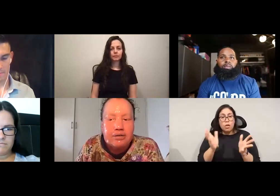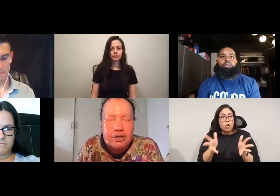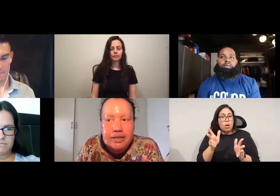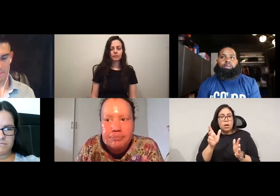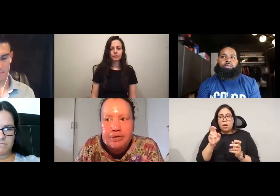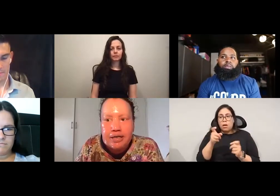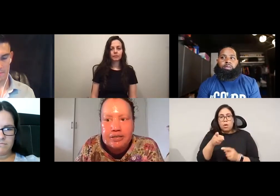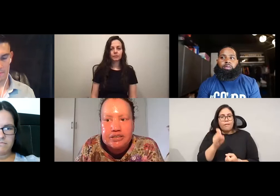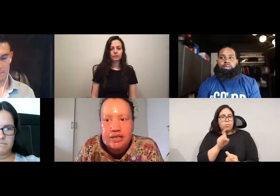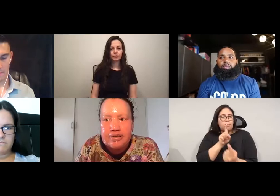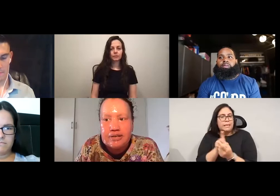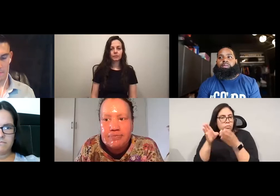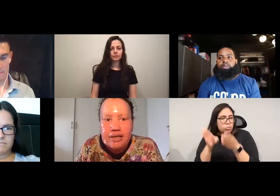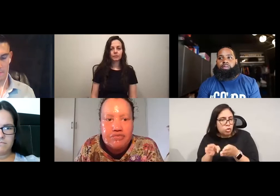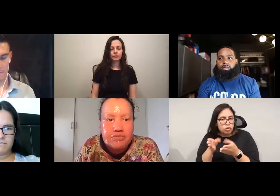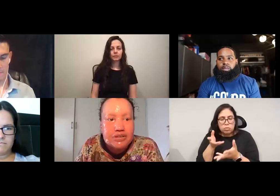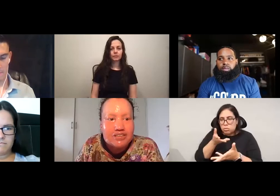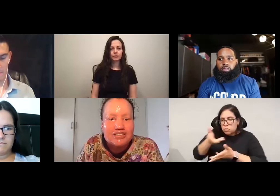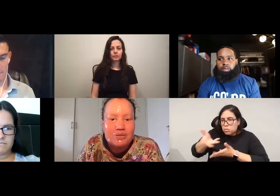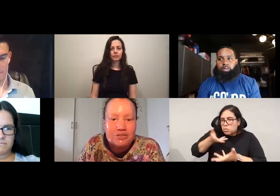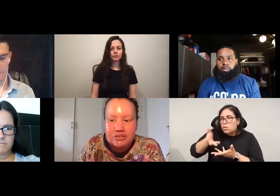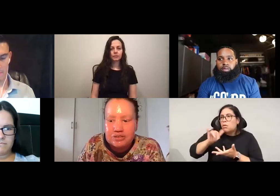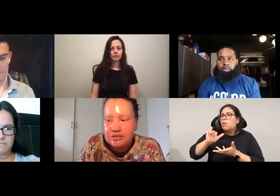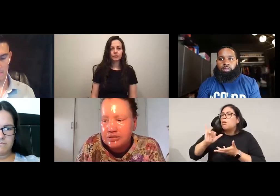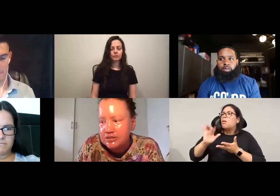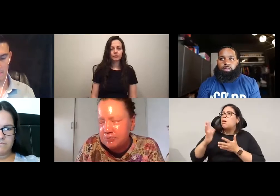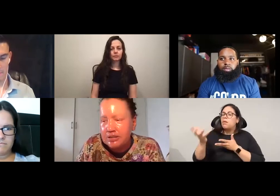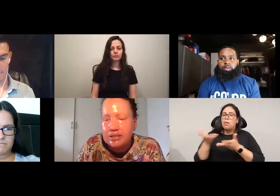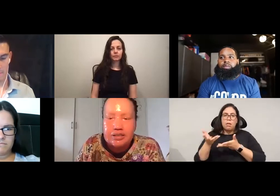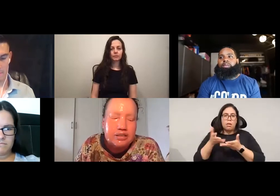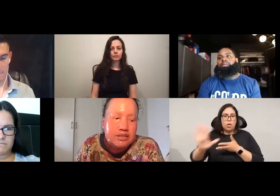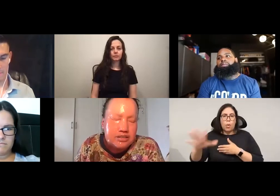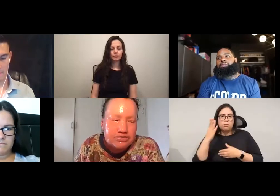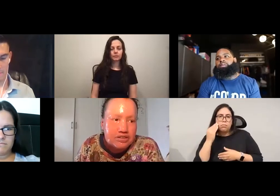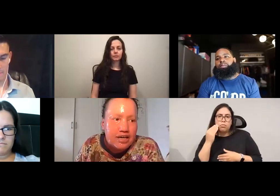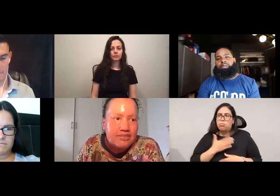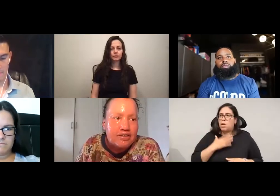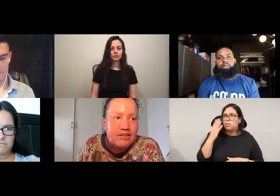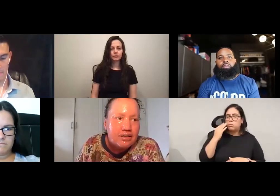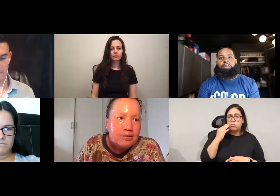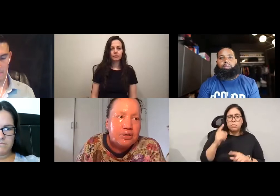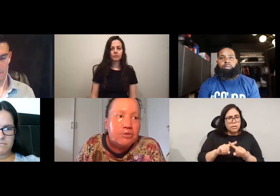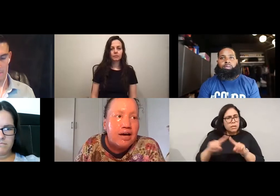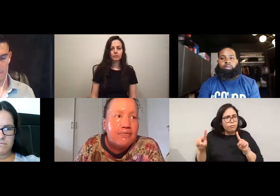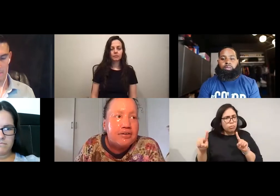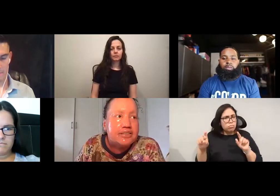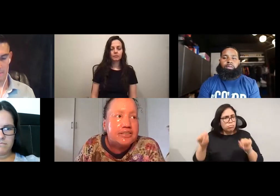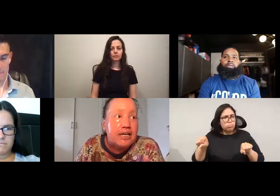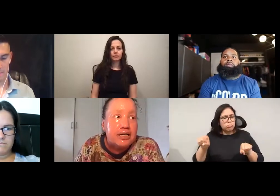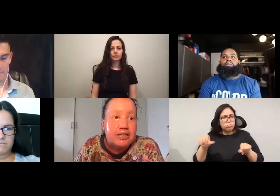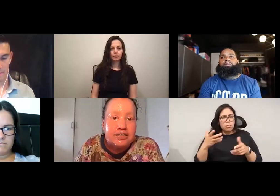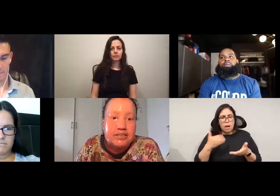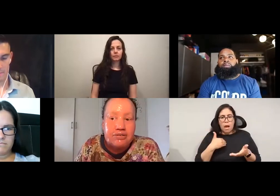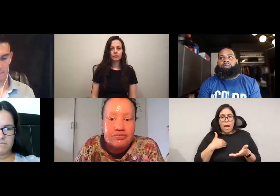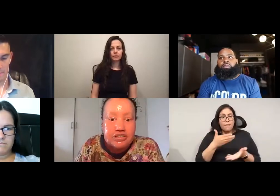at earlier, but understand that everybody's experience as a disability is different and that we all have elements that